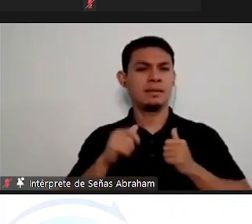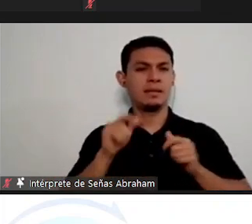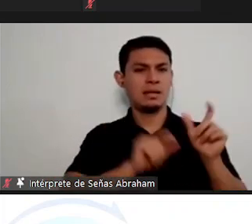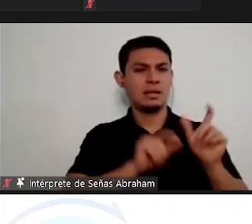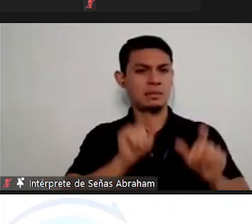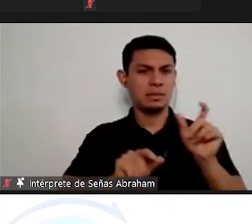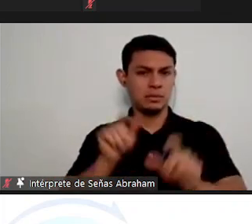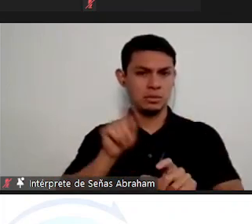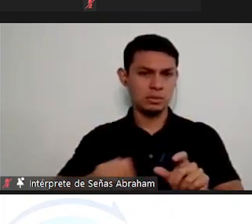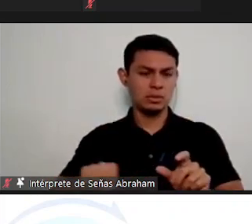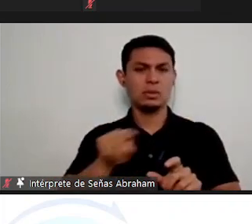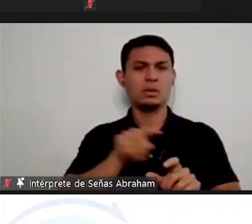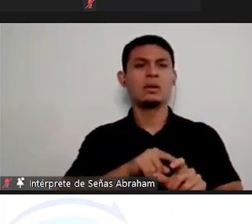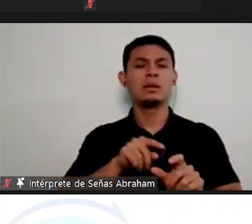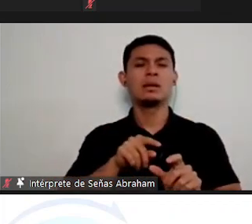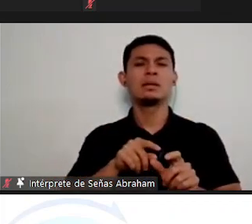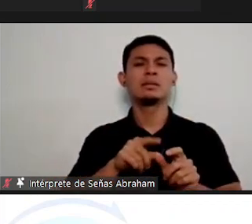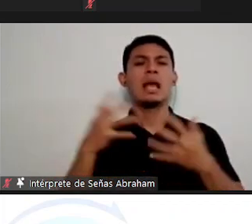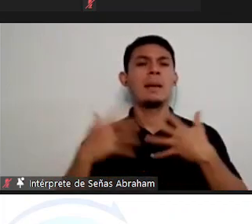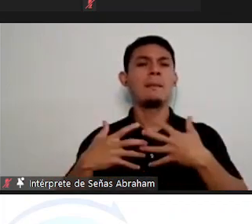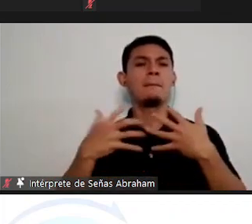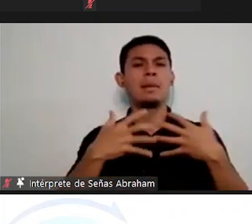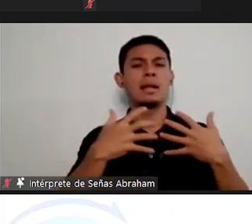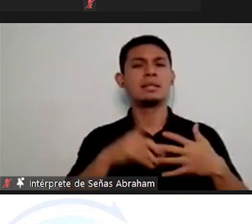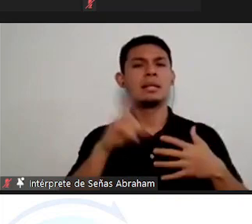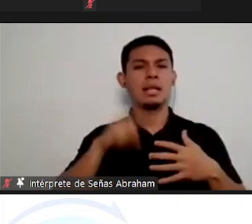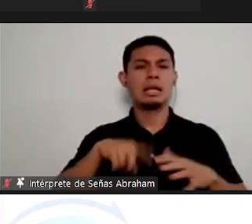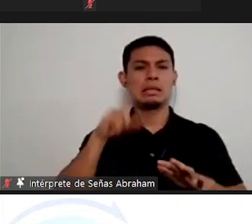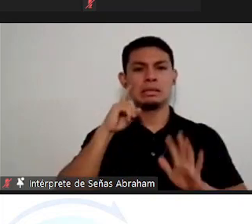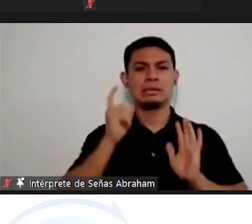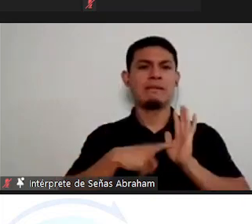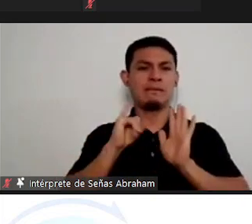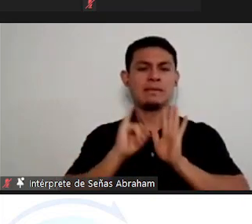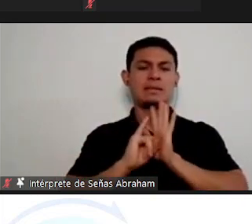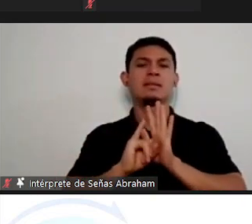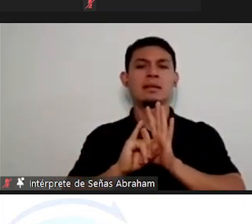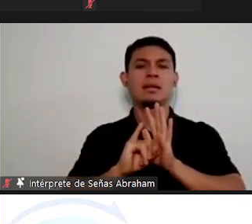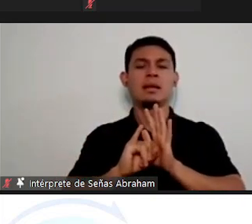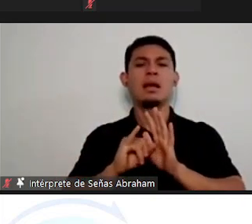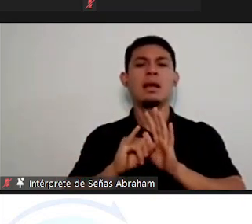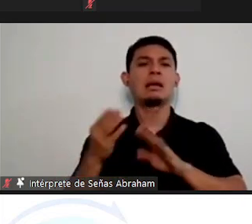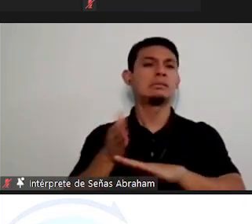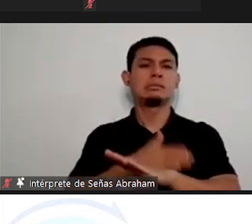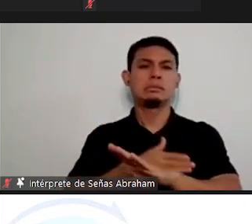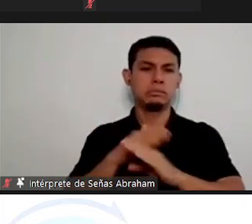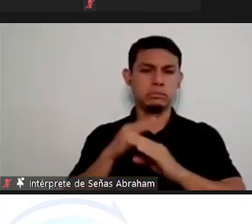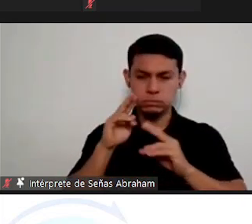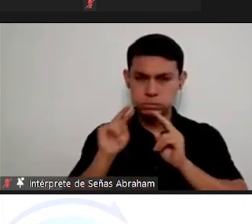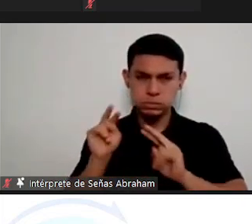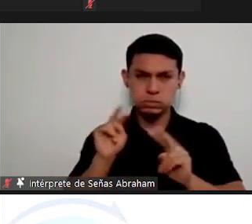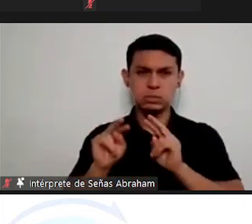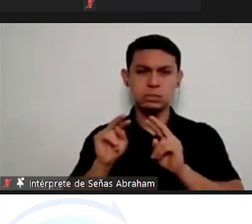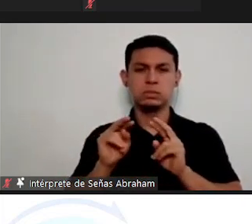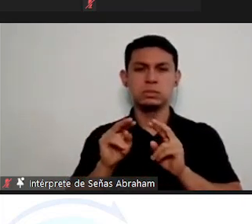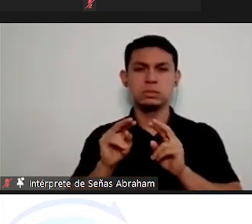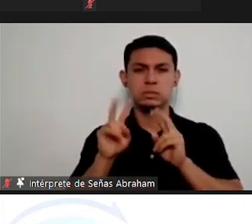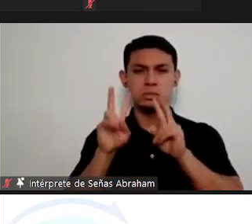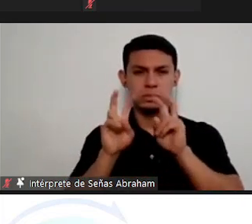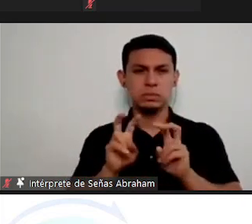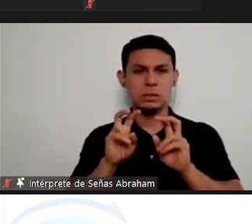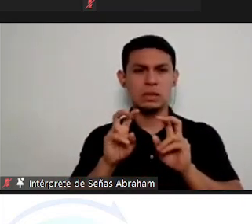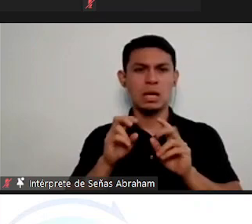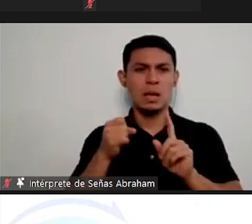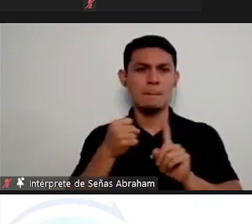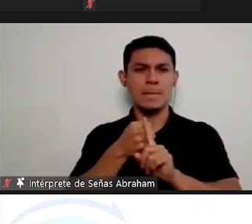diligence because we have to have a process and through which the businesses can identify prevent to mitigate